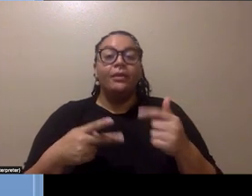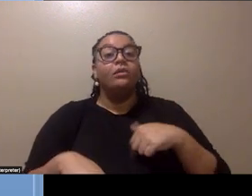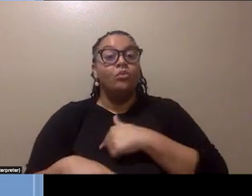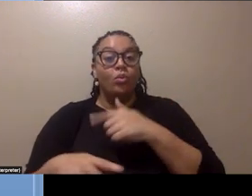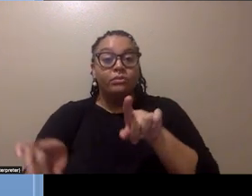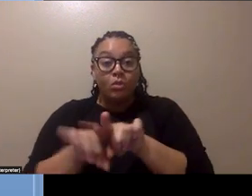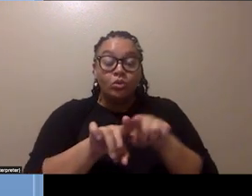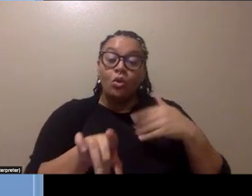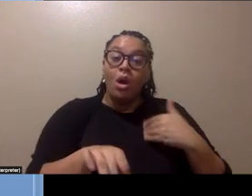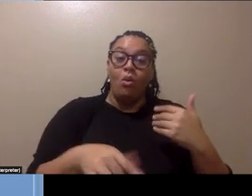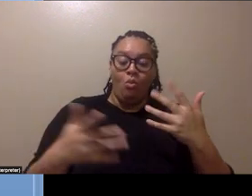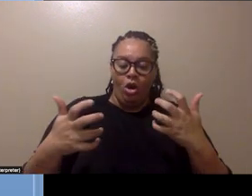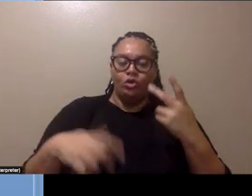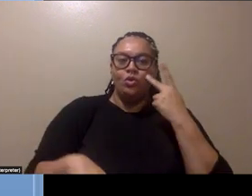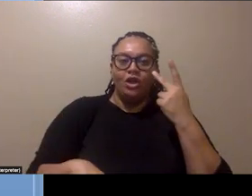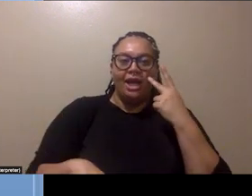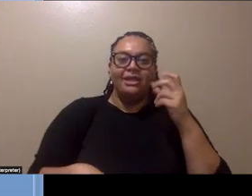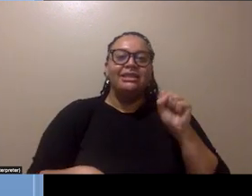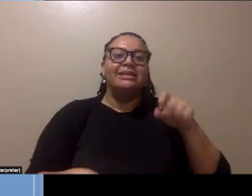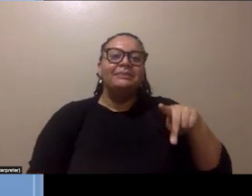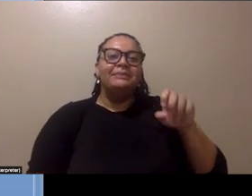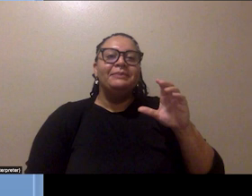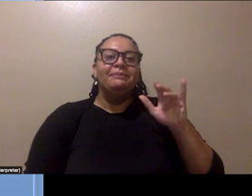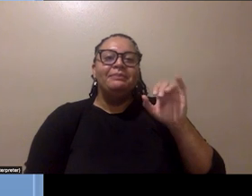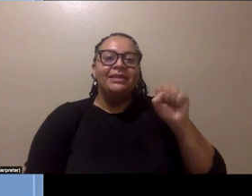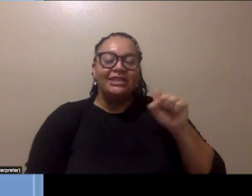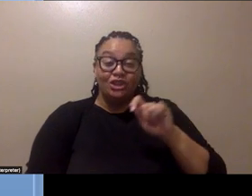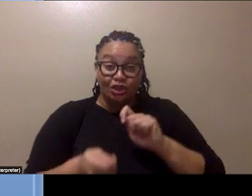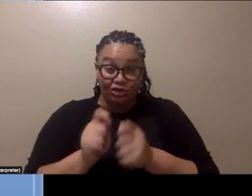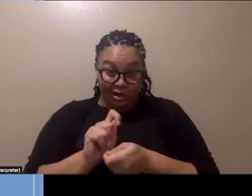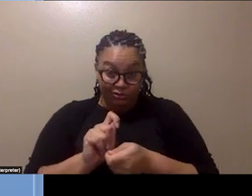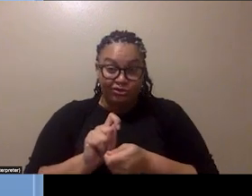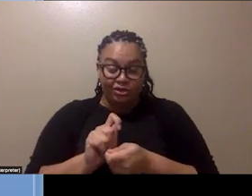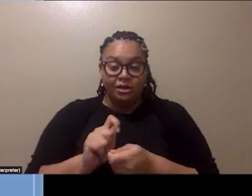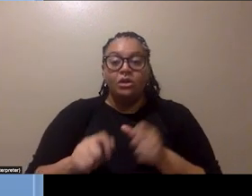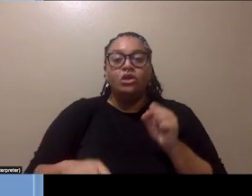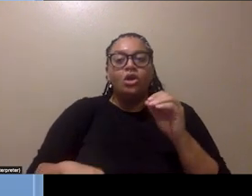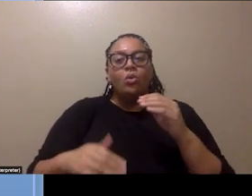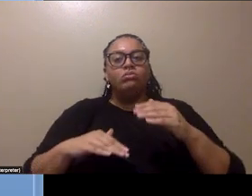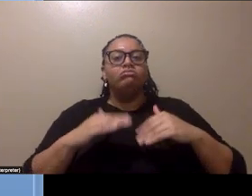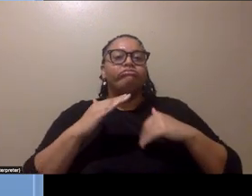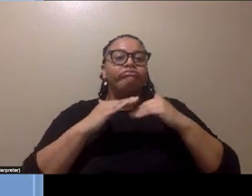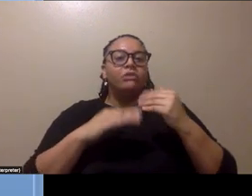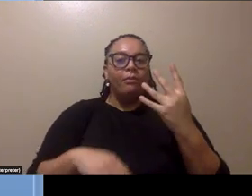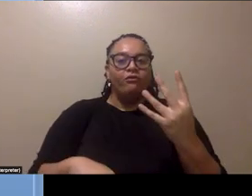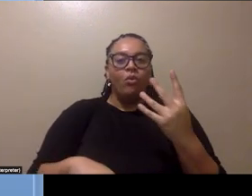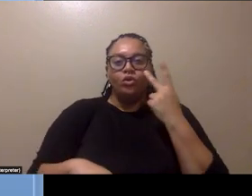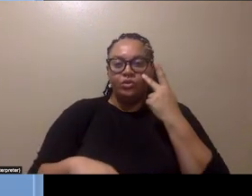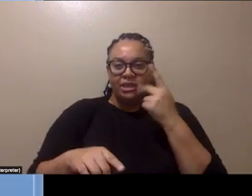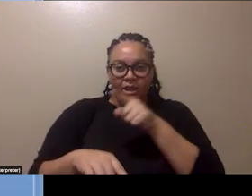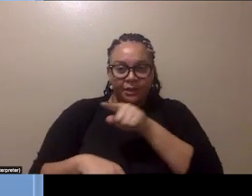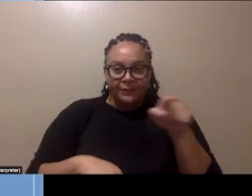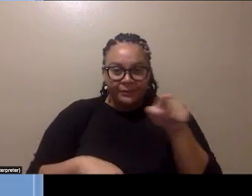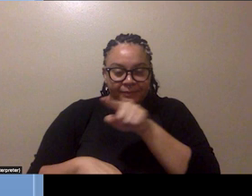And we also wanted to look at the species change and if we had any additional species in previous years. So these